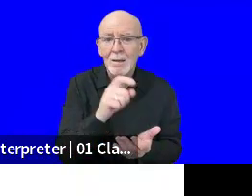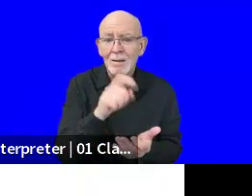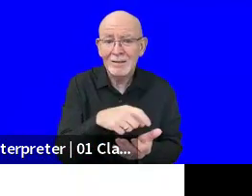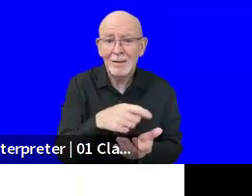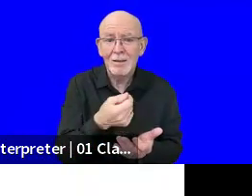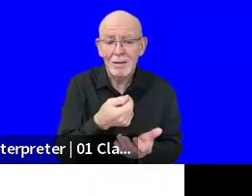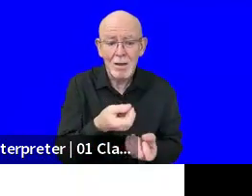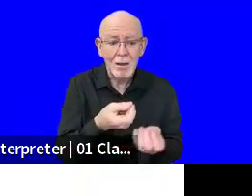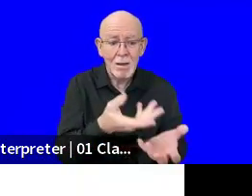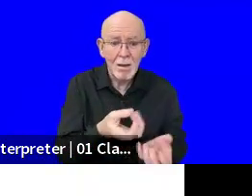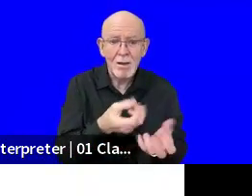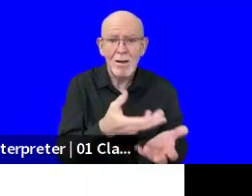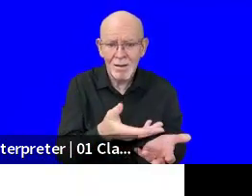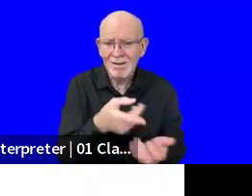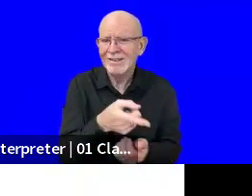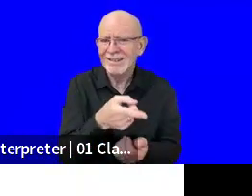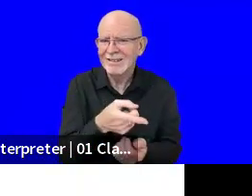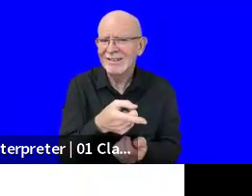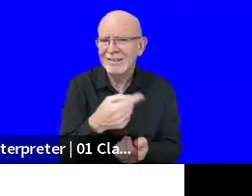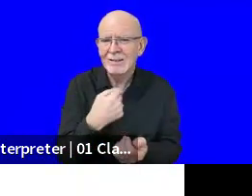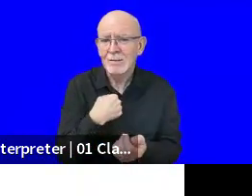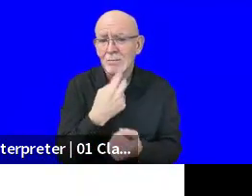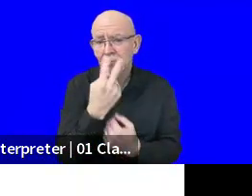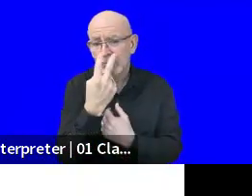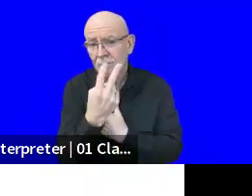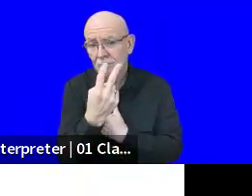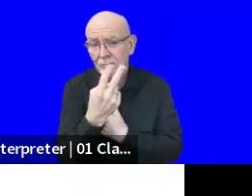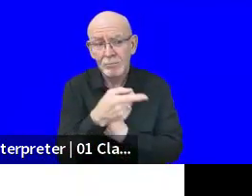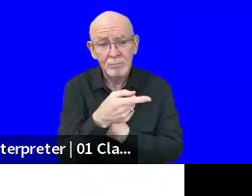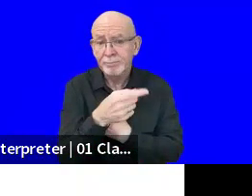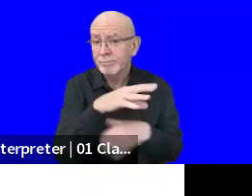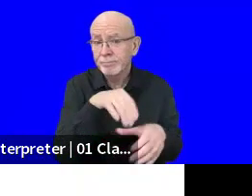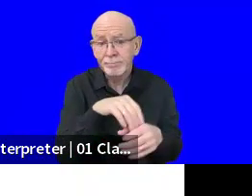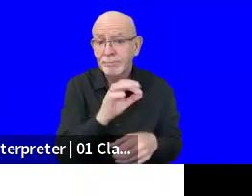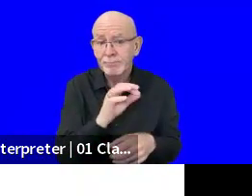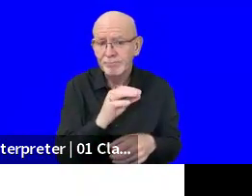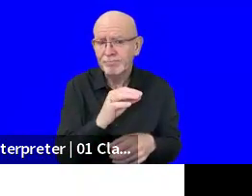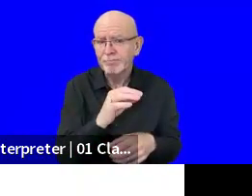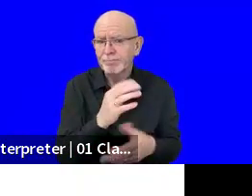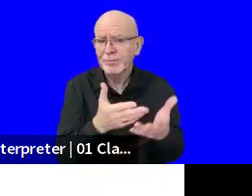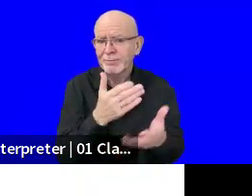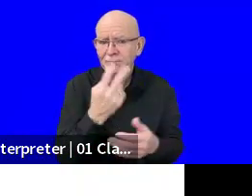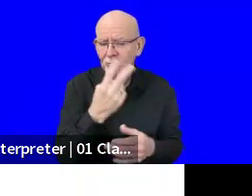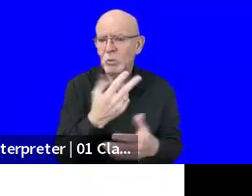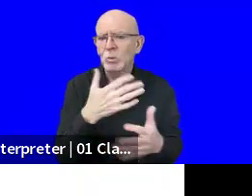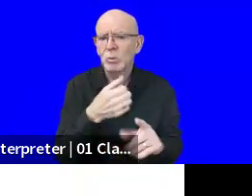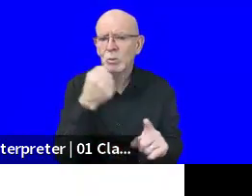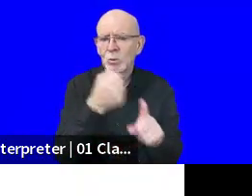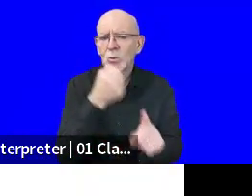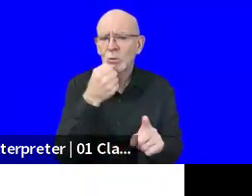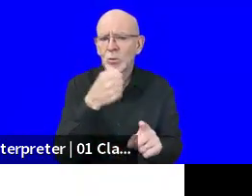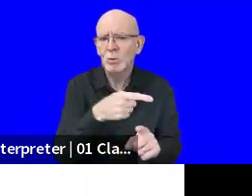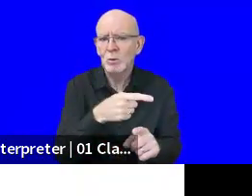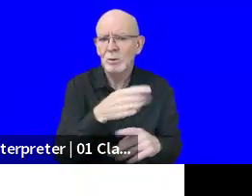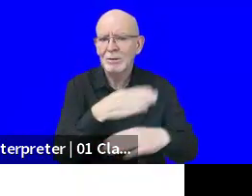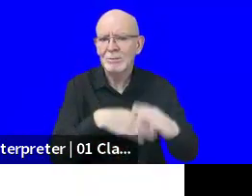of disability on the economic well-being of households that have people with disabilities in them. So in this graph, we see